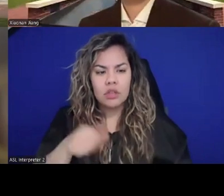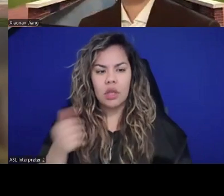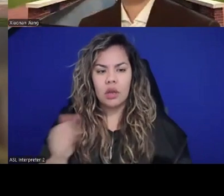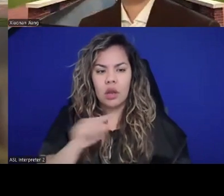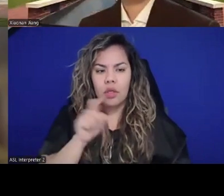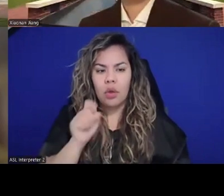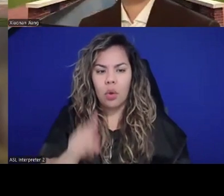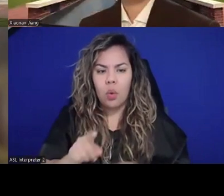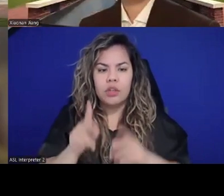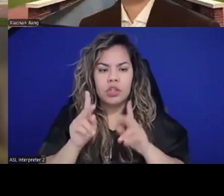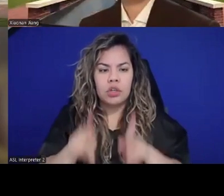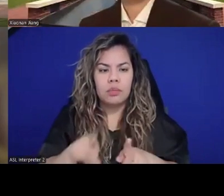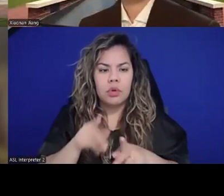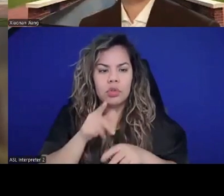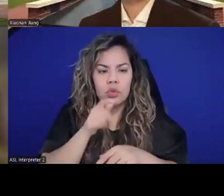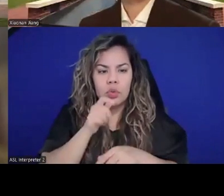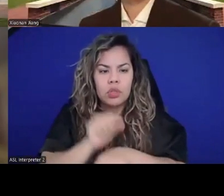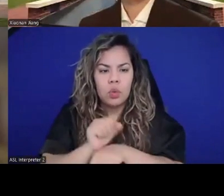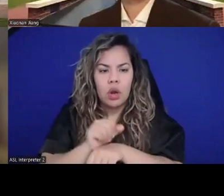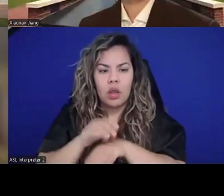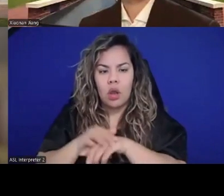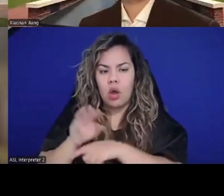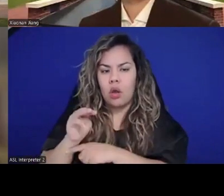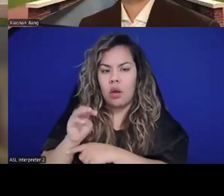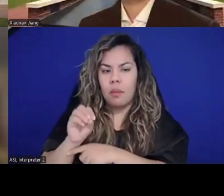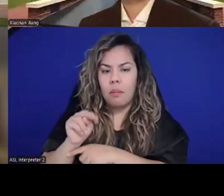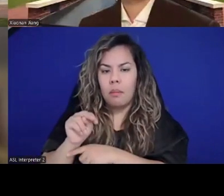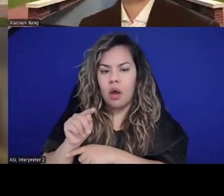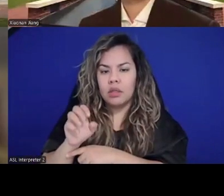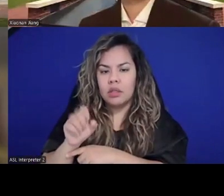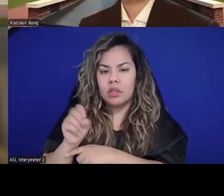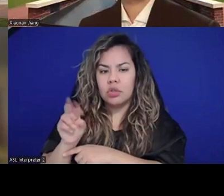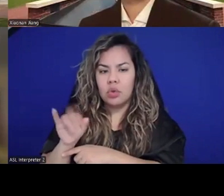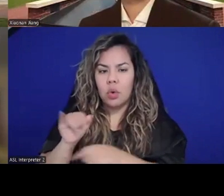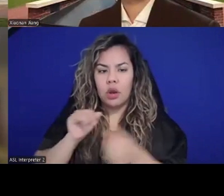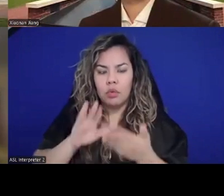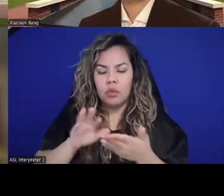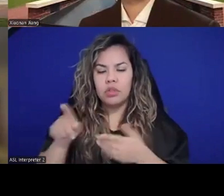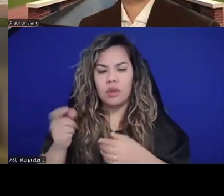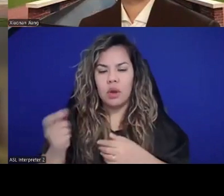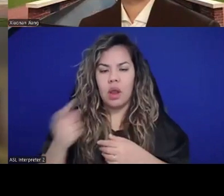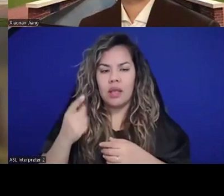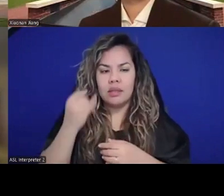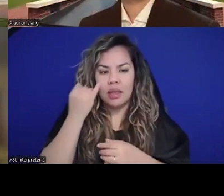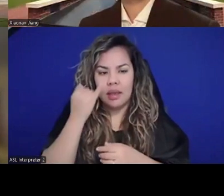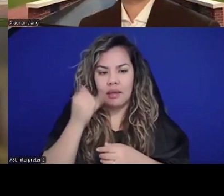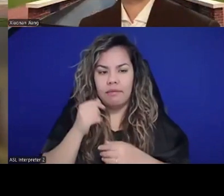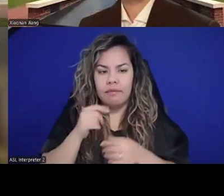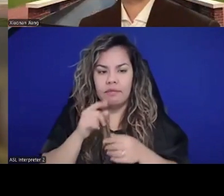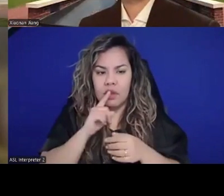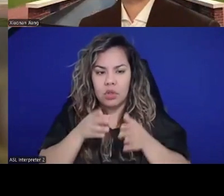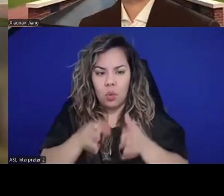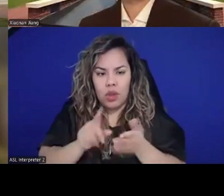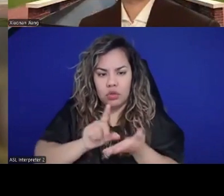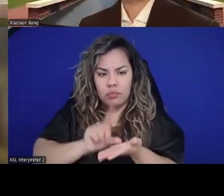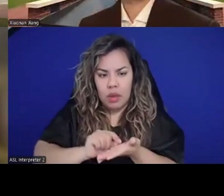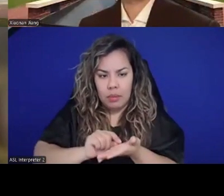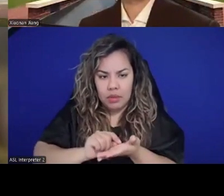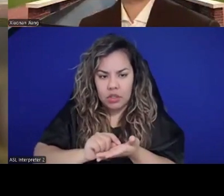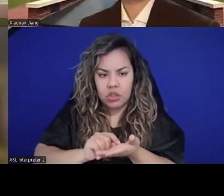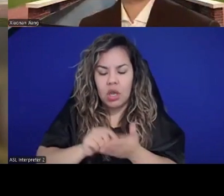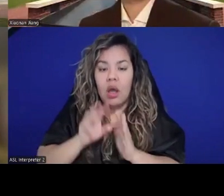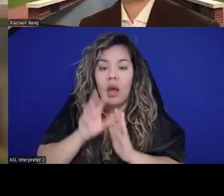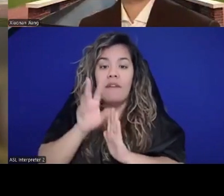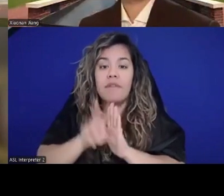approaches, and he or she is asking whether there is a way to publish a video about what Montessori